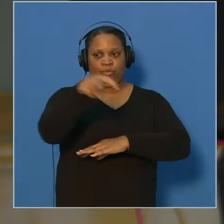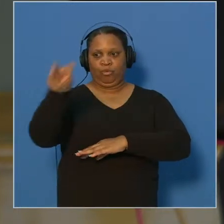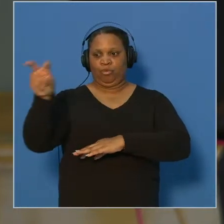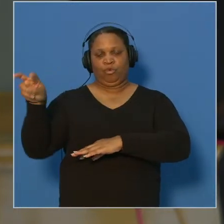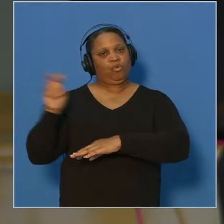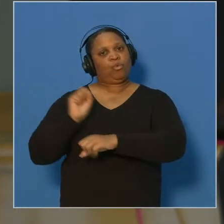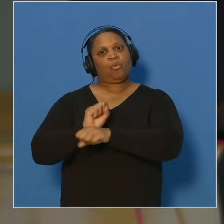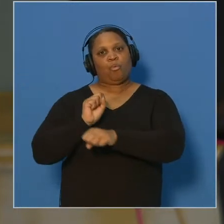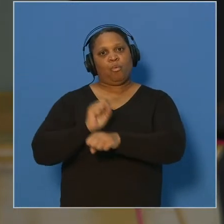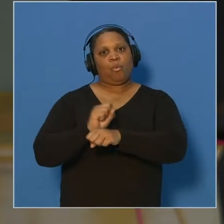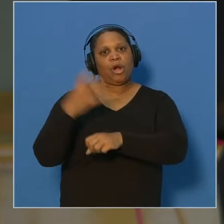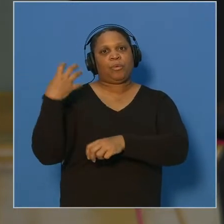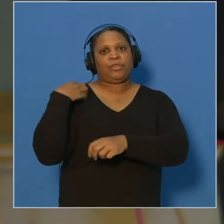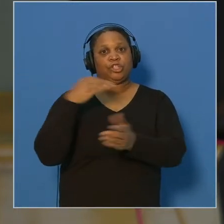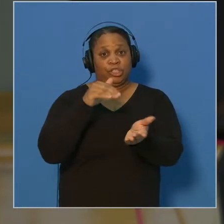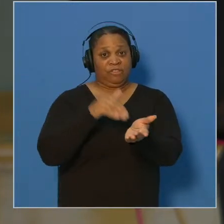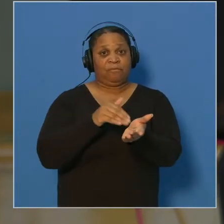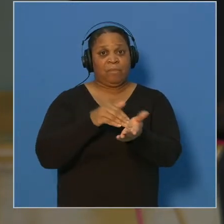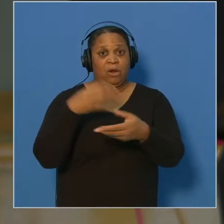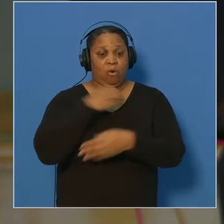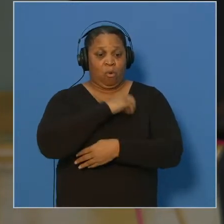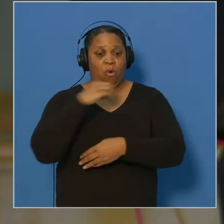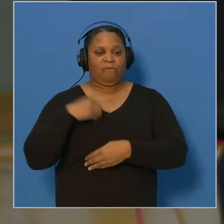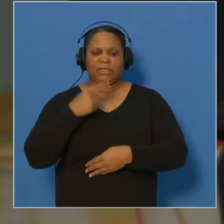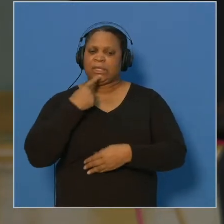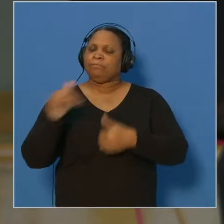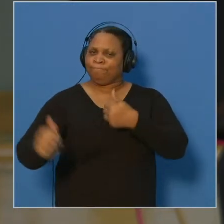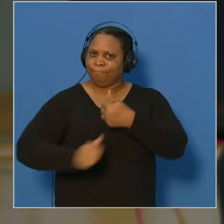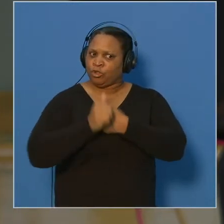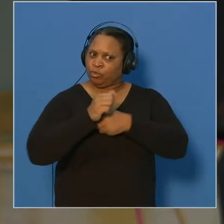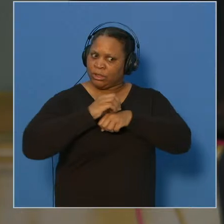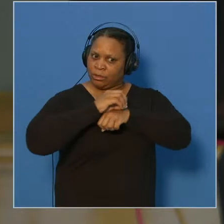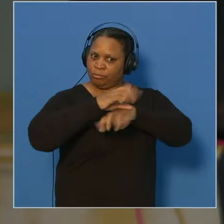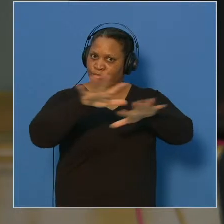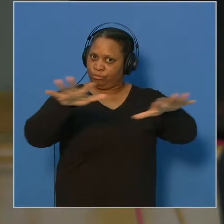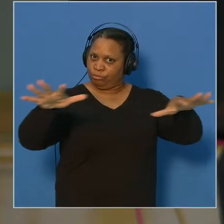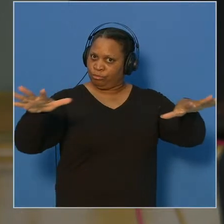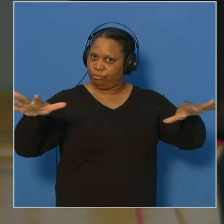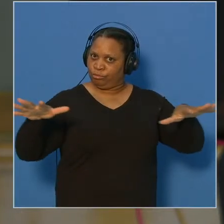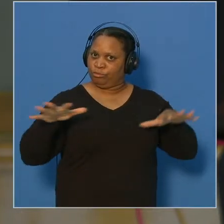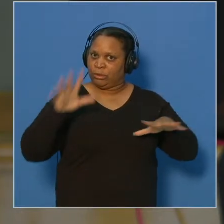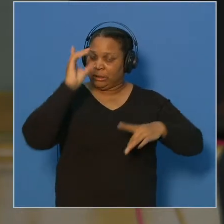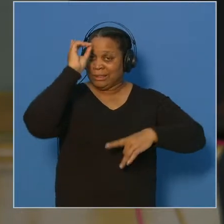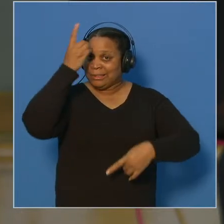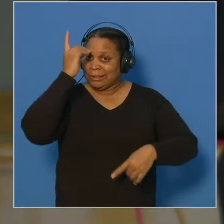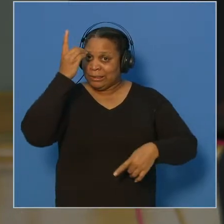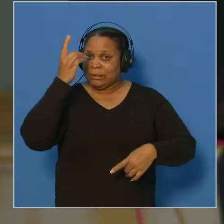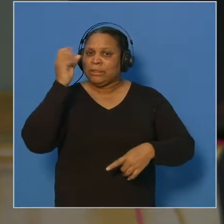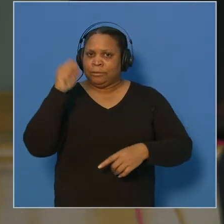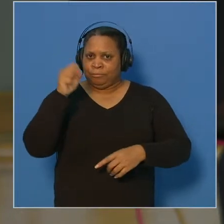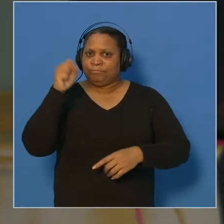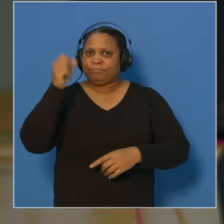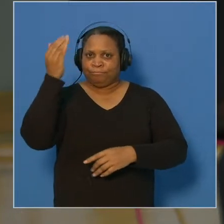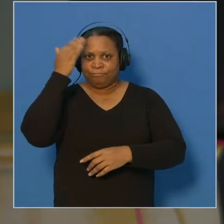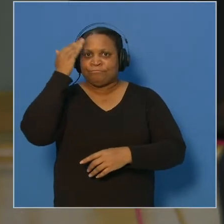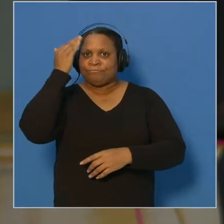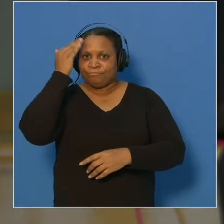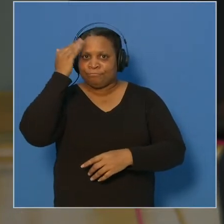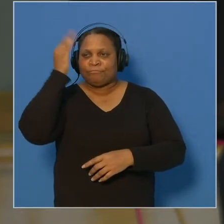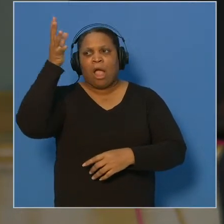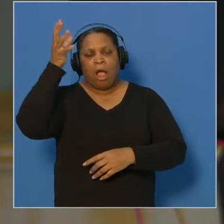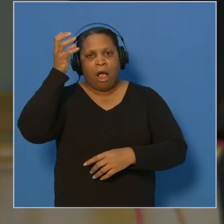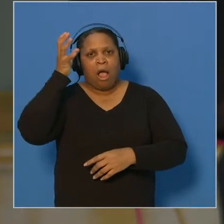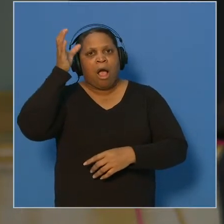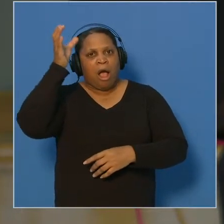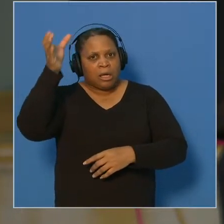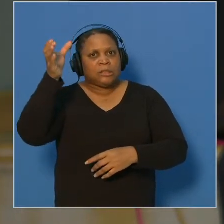the chief medical officer determines that there is a risk of spreading a communicable disease. We are fully conscious of the challenges associated with